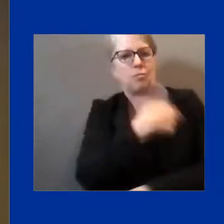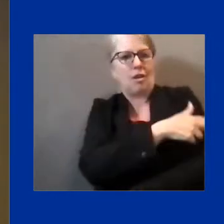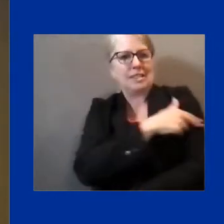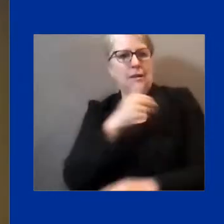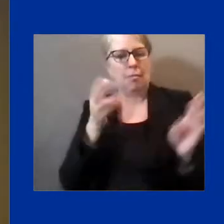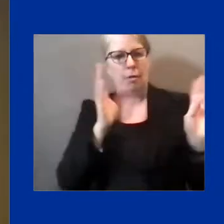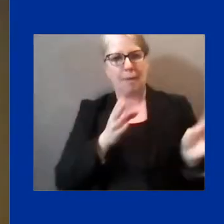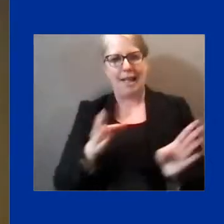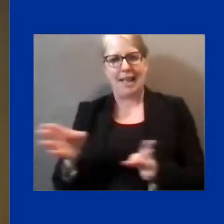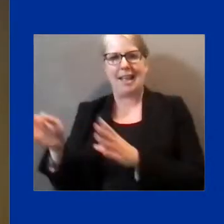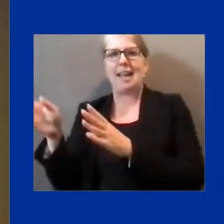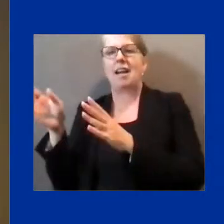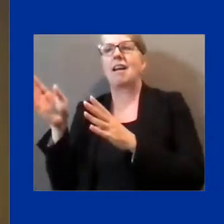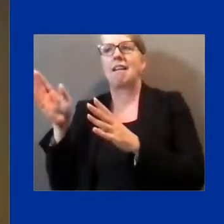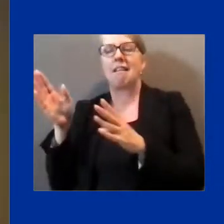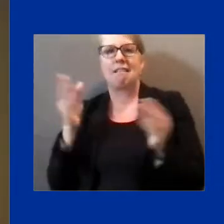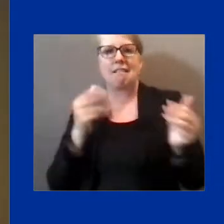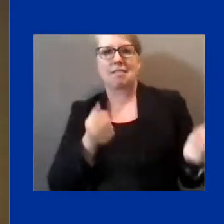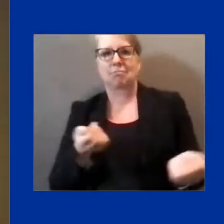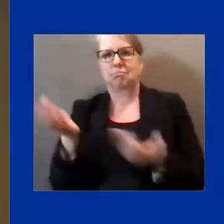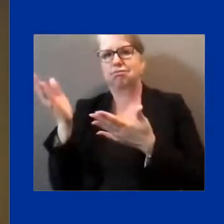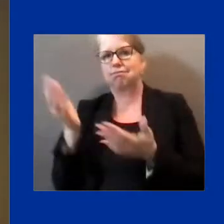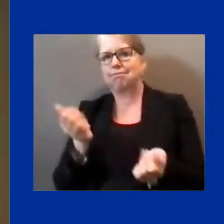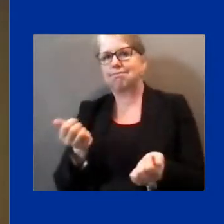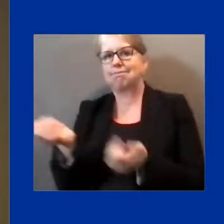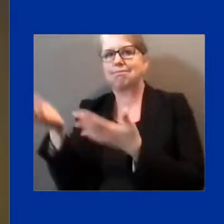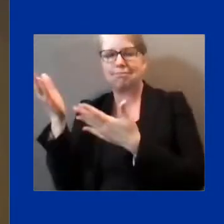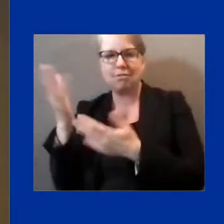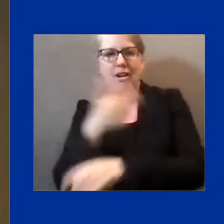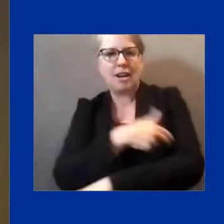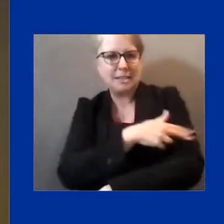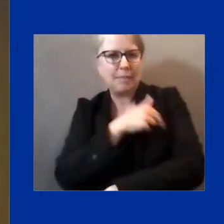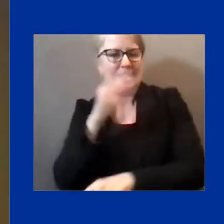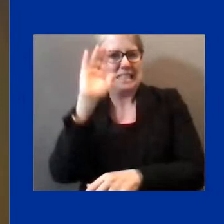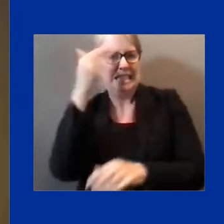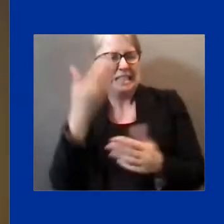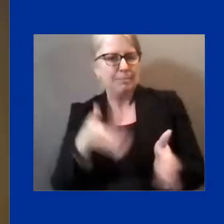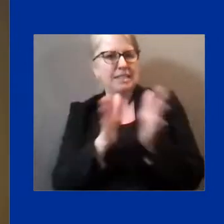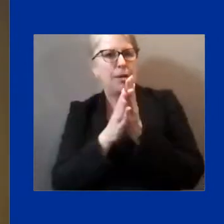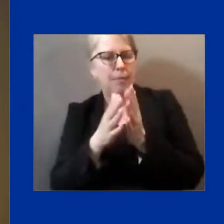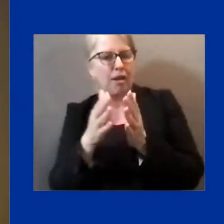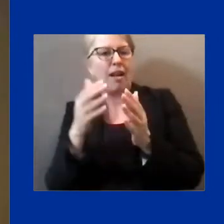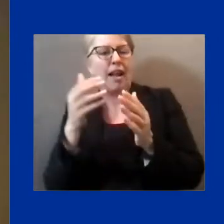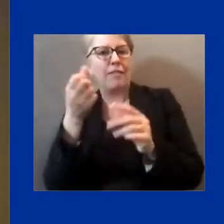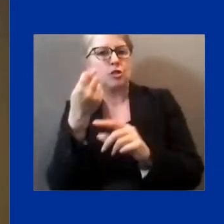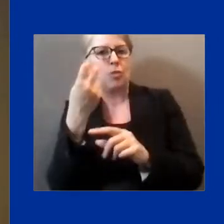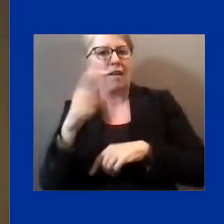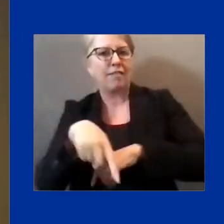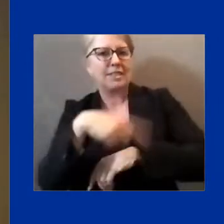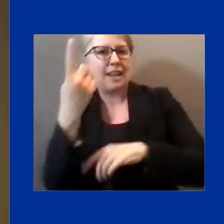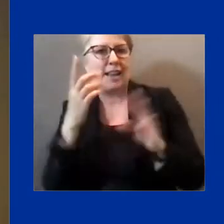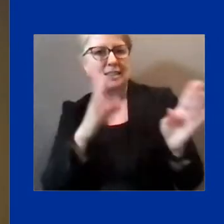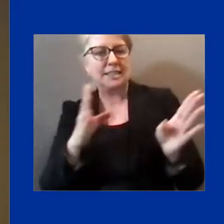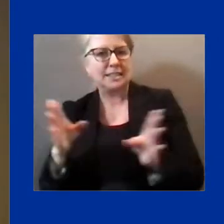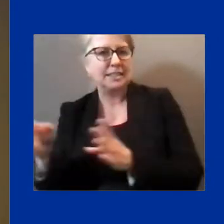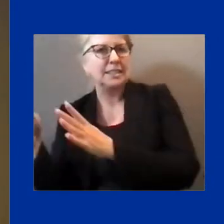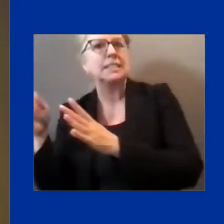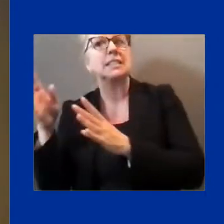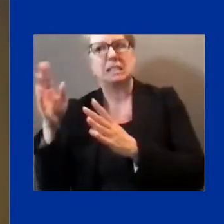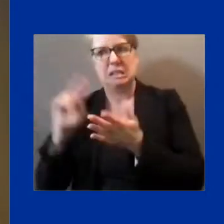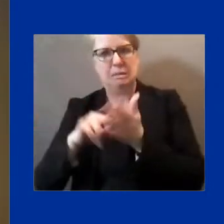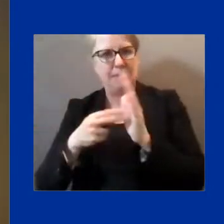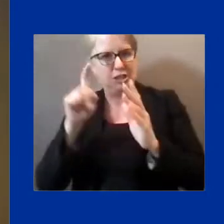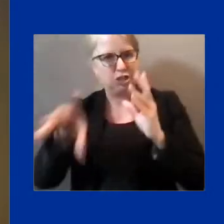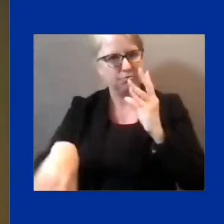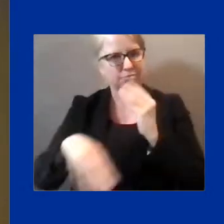200 hospitalizations as we see a doubling every 12 days. As of right now, do they need to take further steps beyond what they're doing right